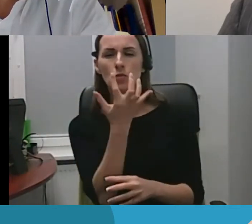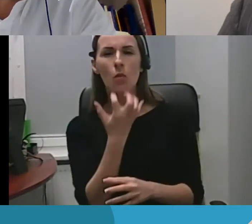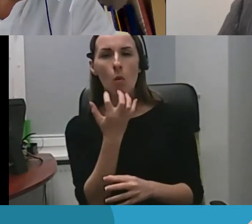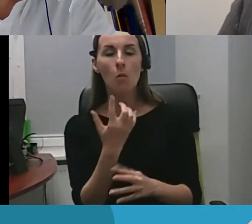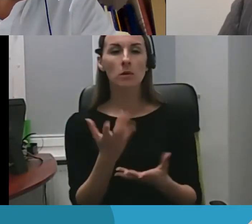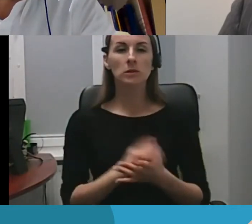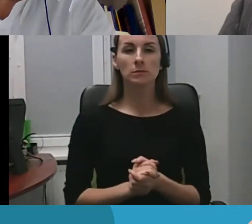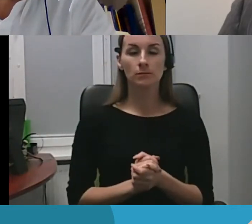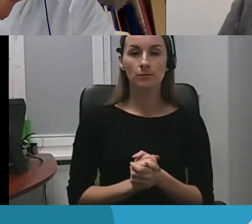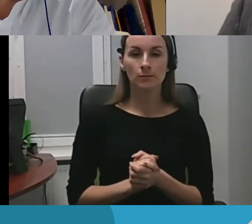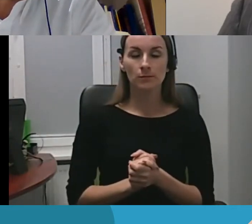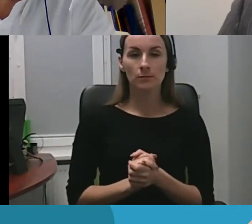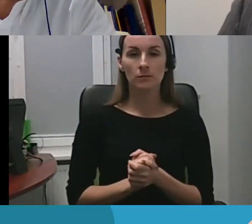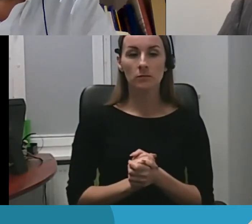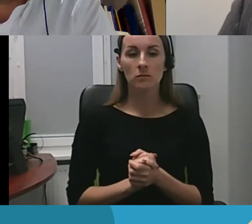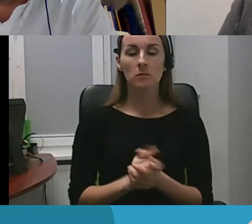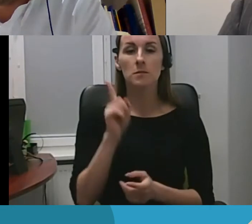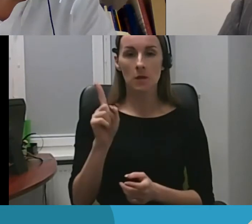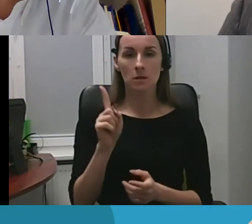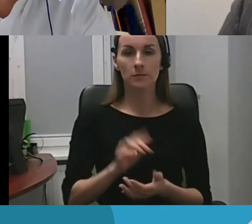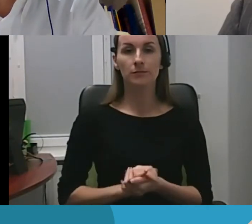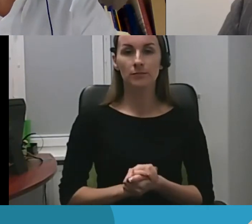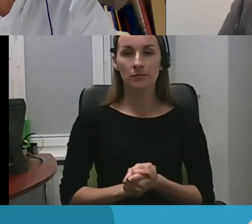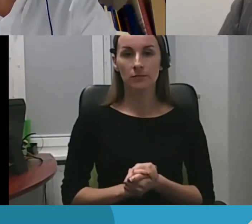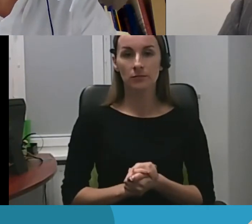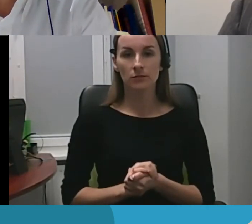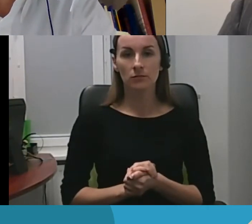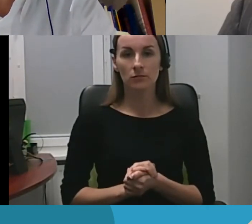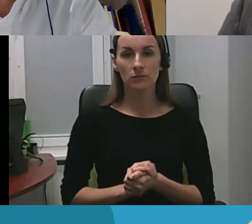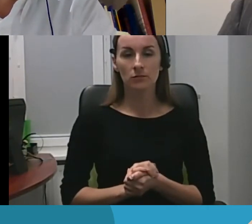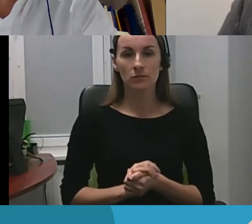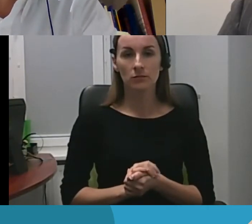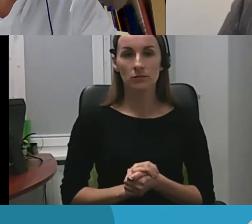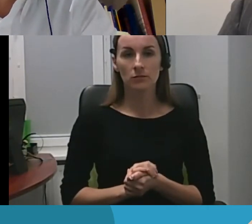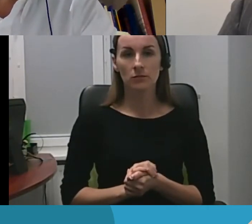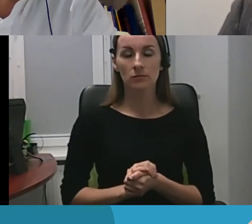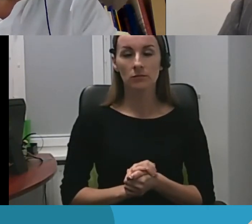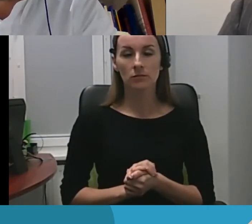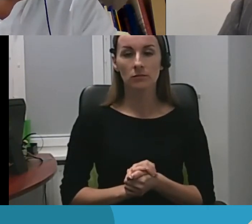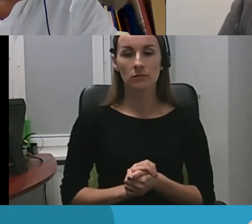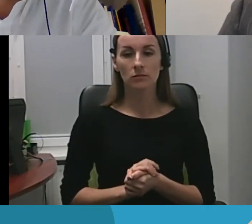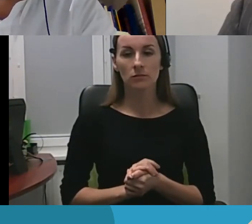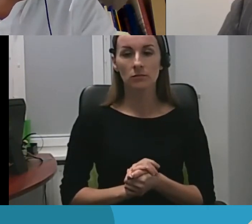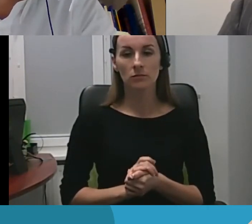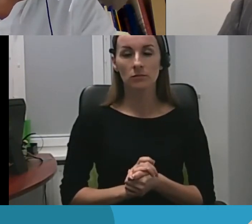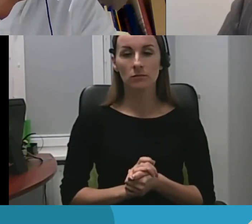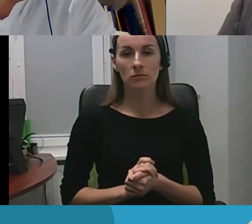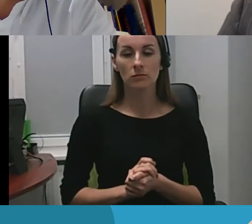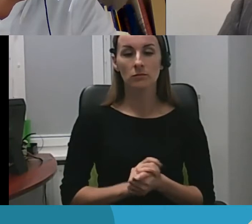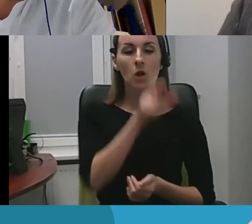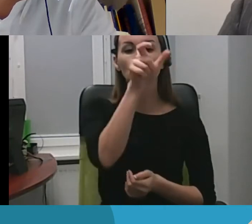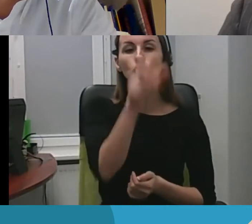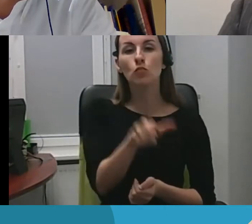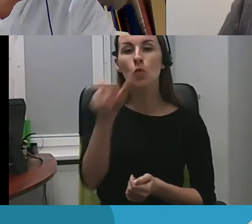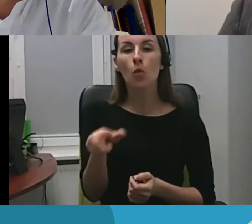the situation, and don't make mistake, human rights situation in Belarus is pretty bad